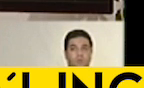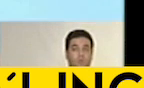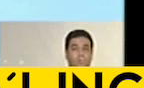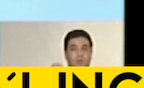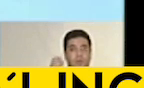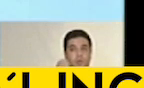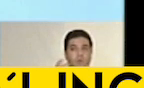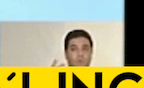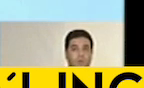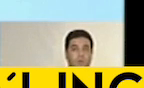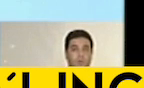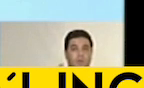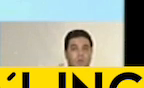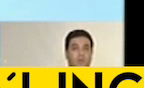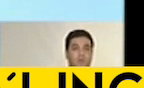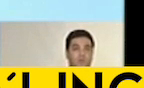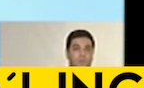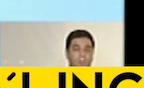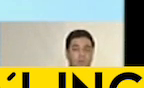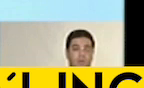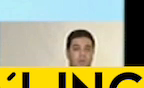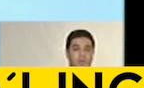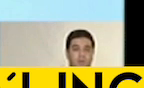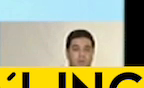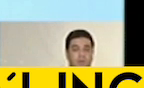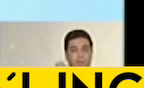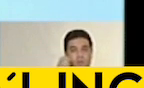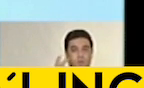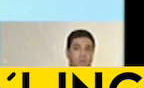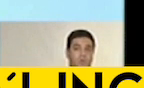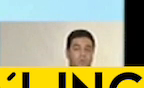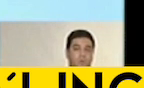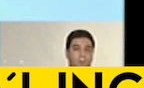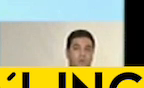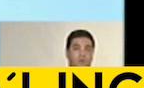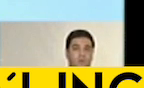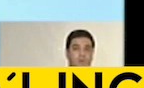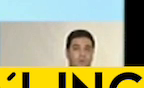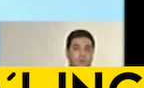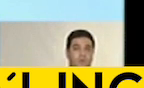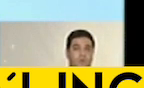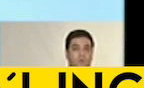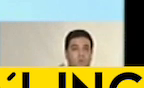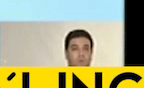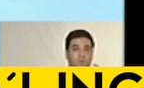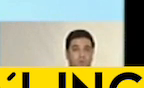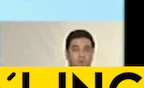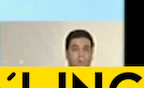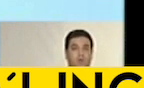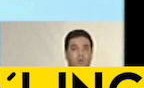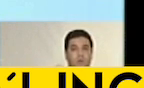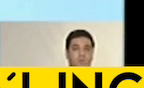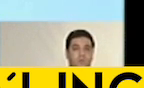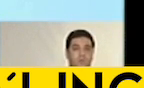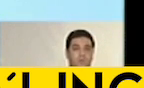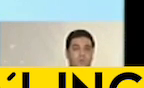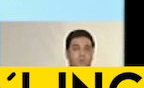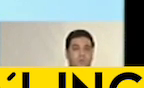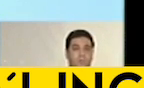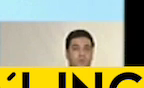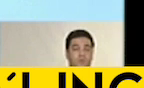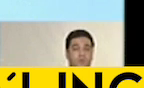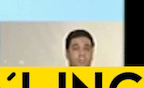kerak. Inson borki, har bir kishiga ilm kerak, ilm istaydi deyapti. O'rgangali ilm talabi ilm kerak.